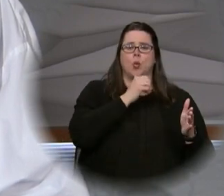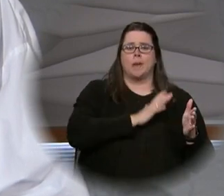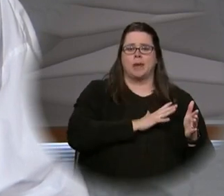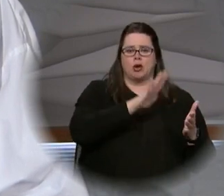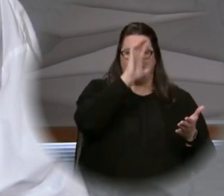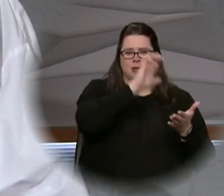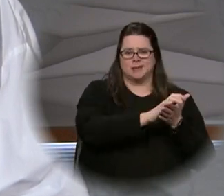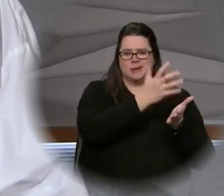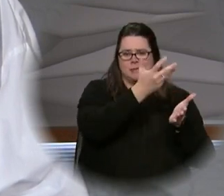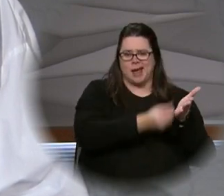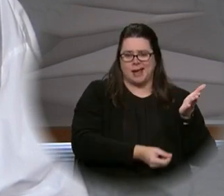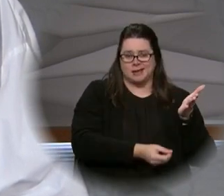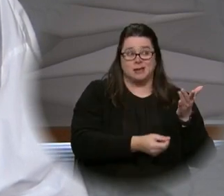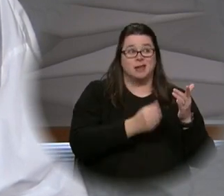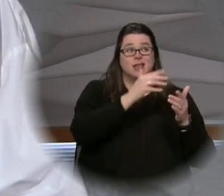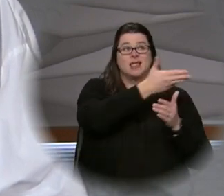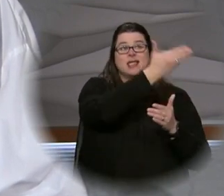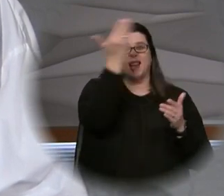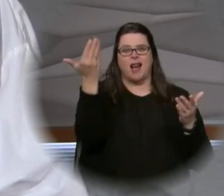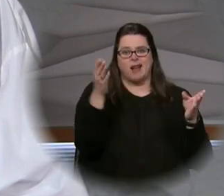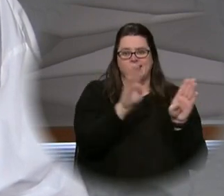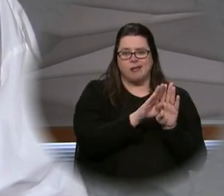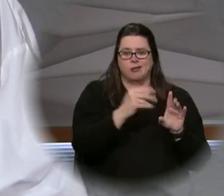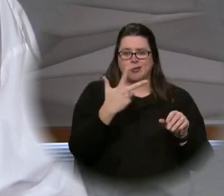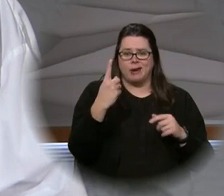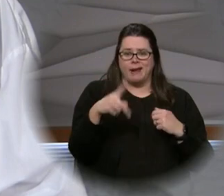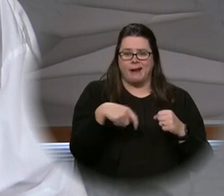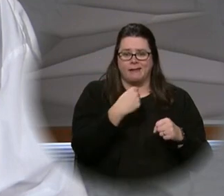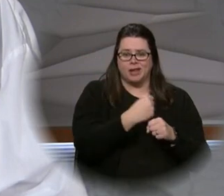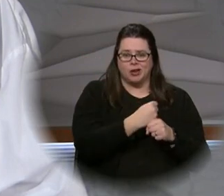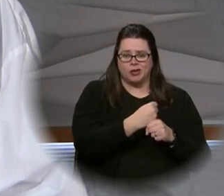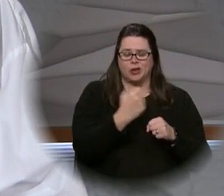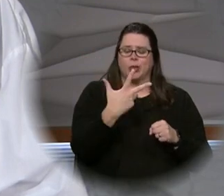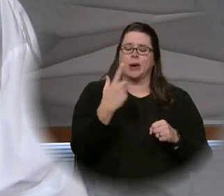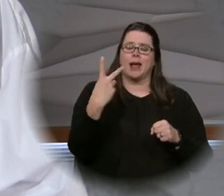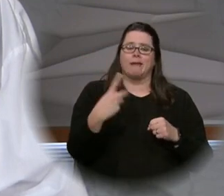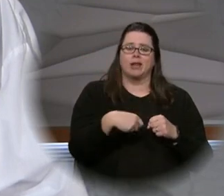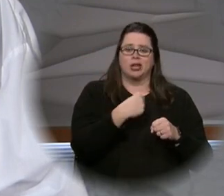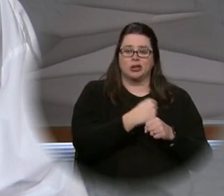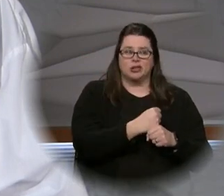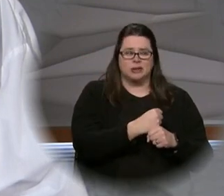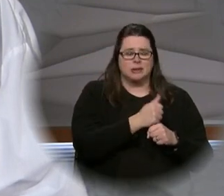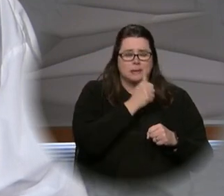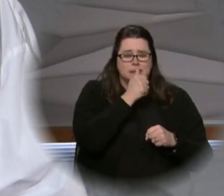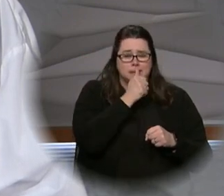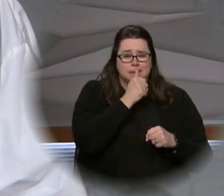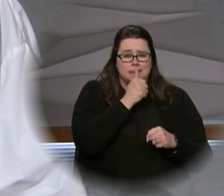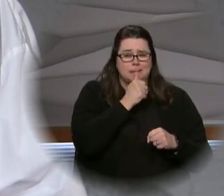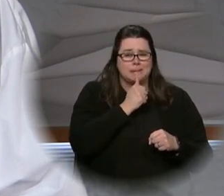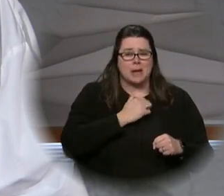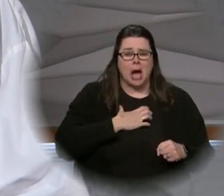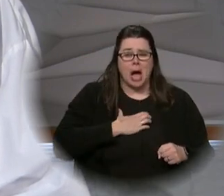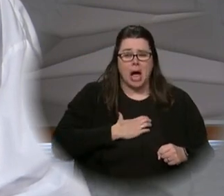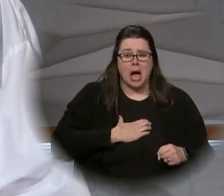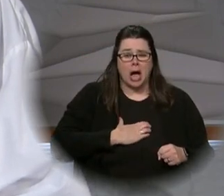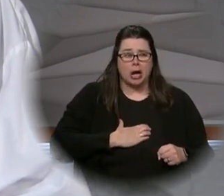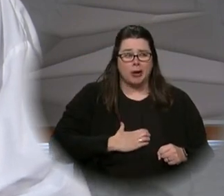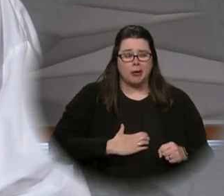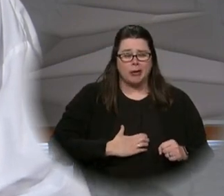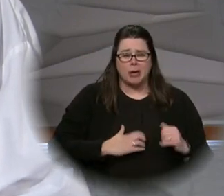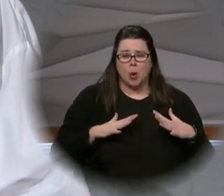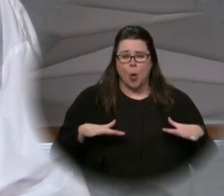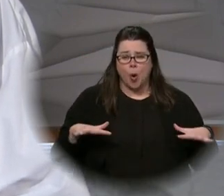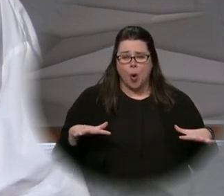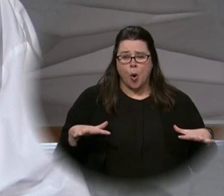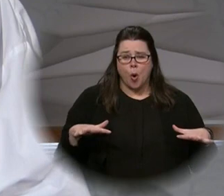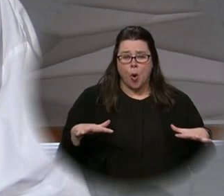was closed for 3.5 years, and severe famine spread over the entire land. It was to